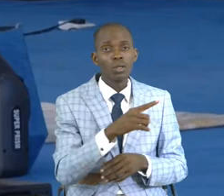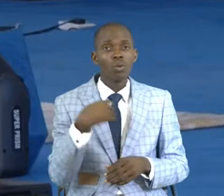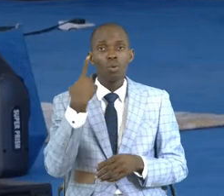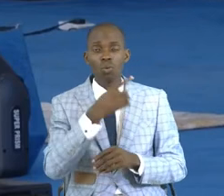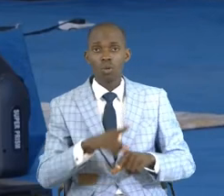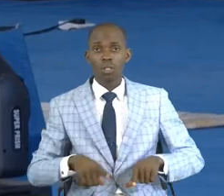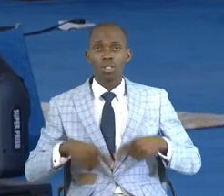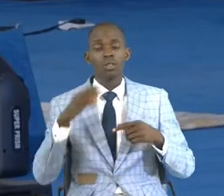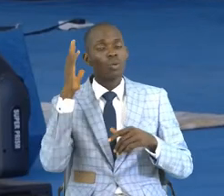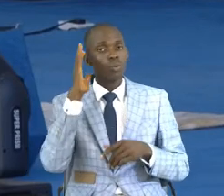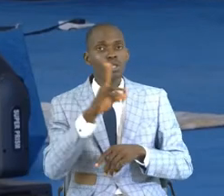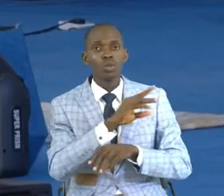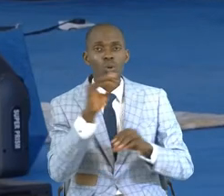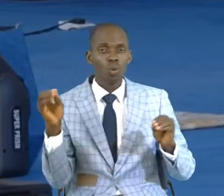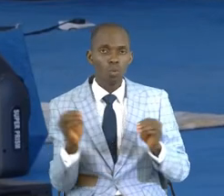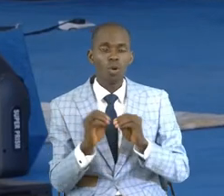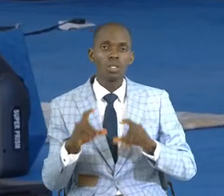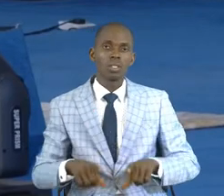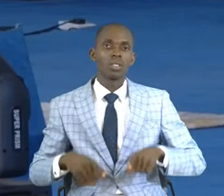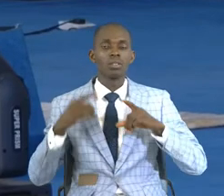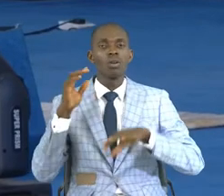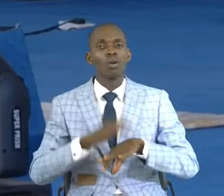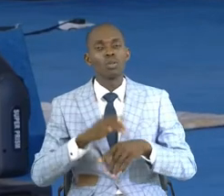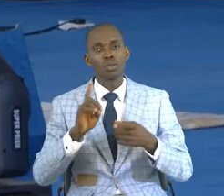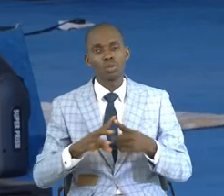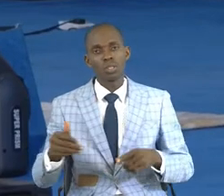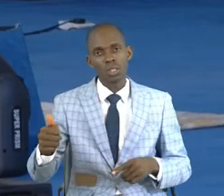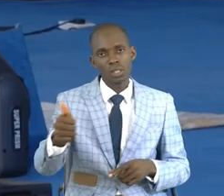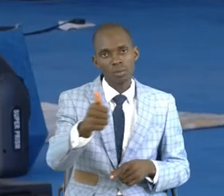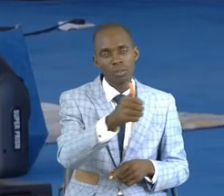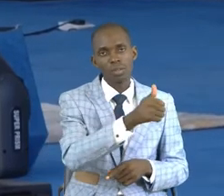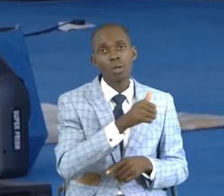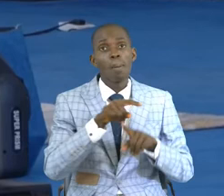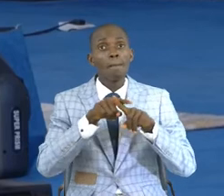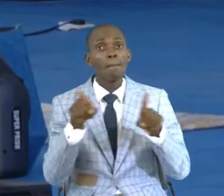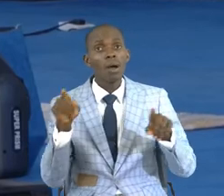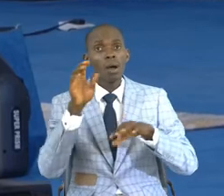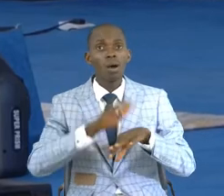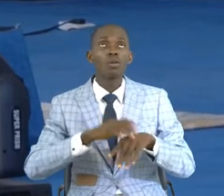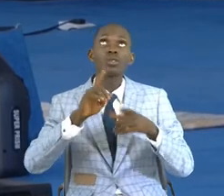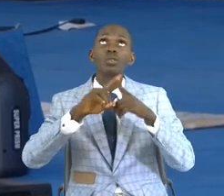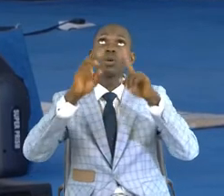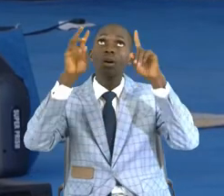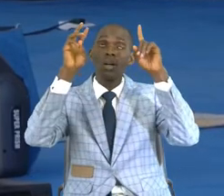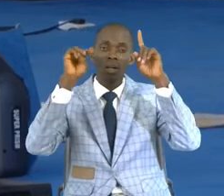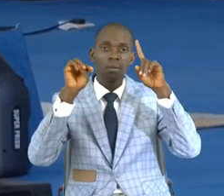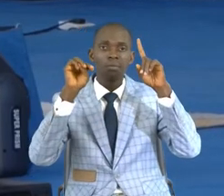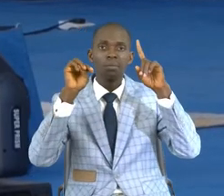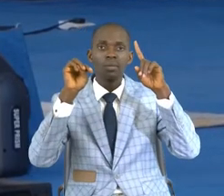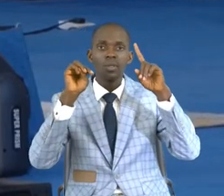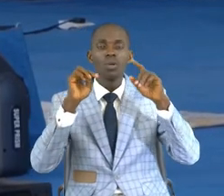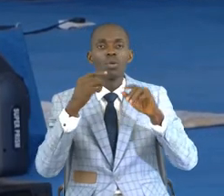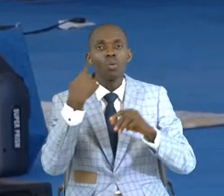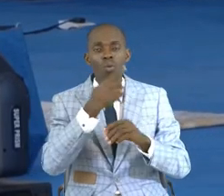henceforth live unto themselves, but unto him which died